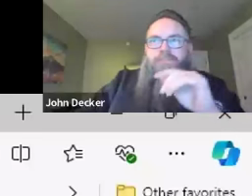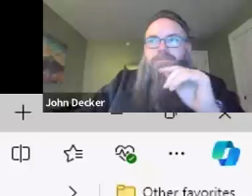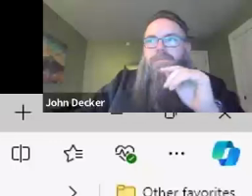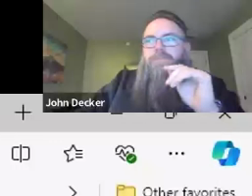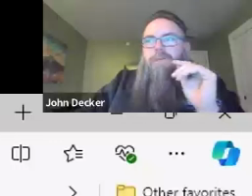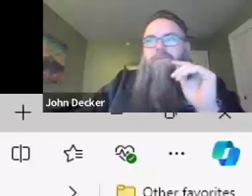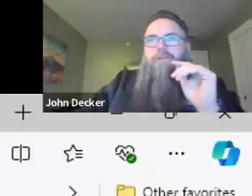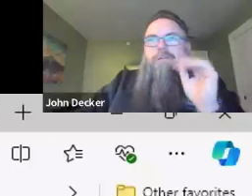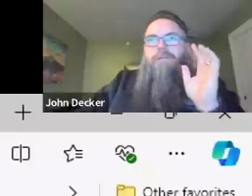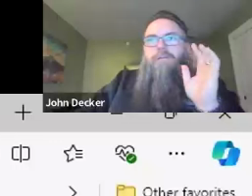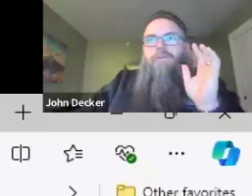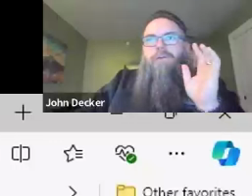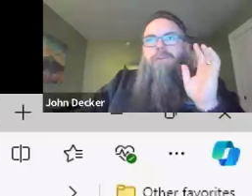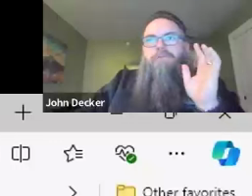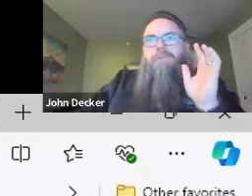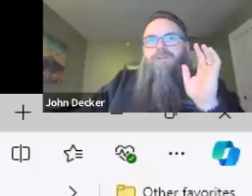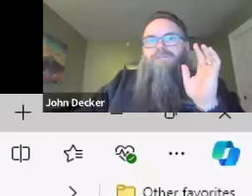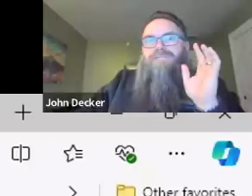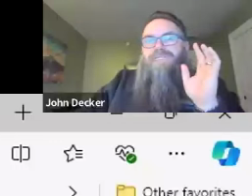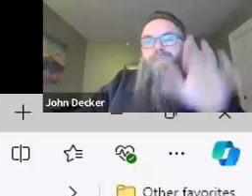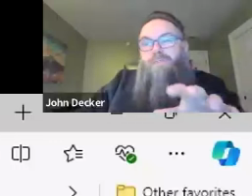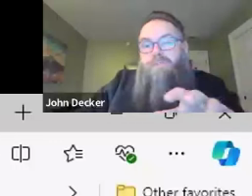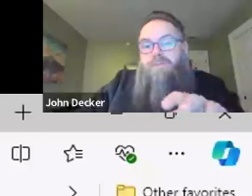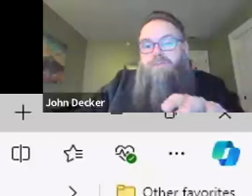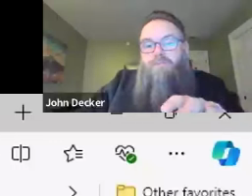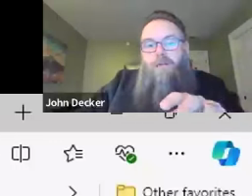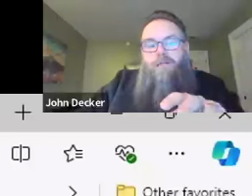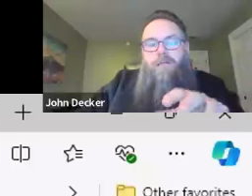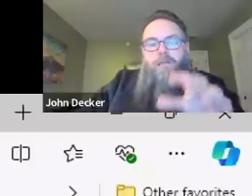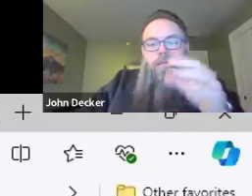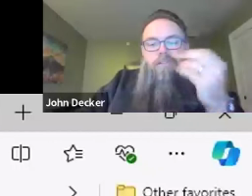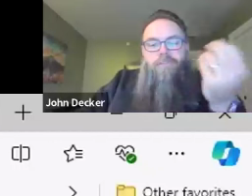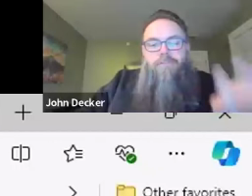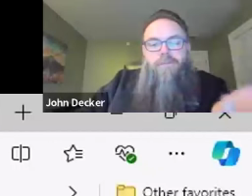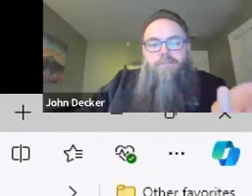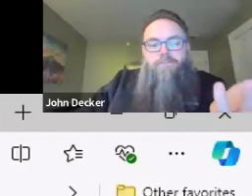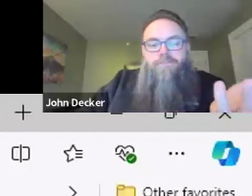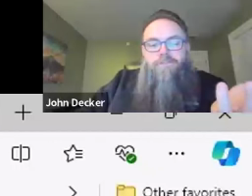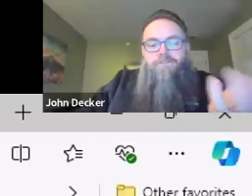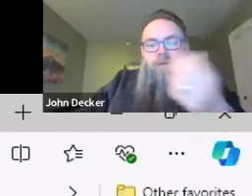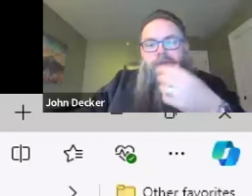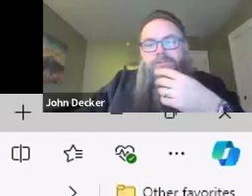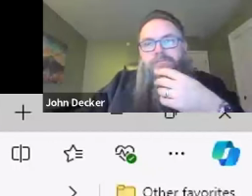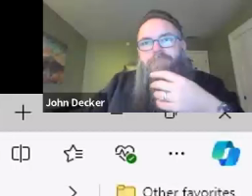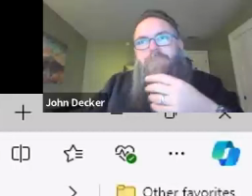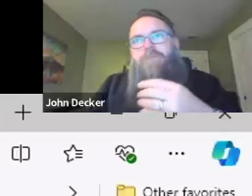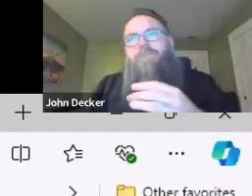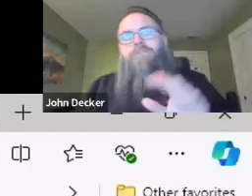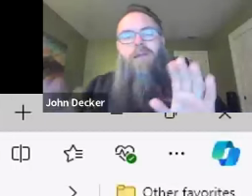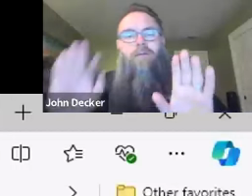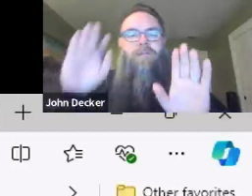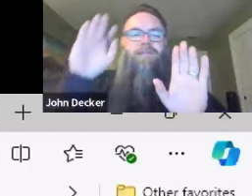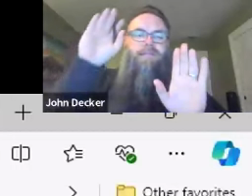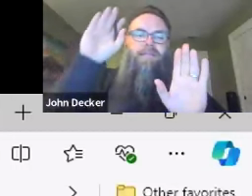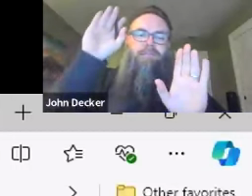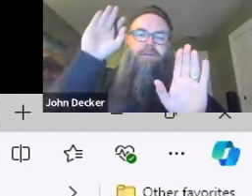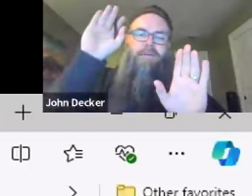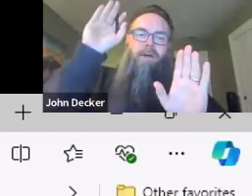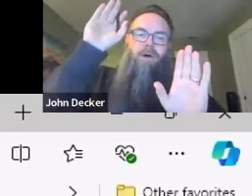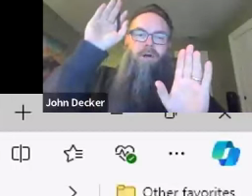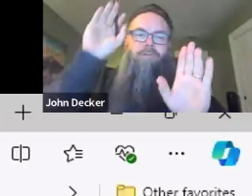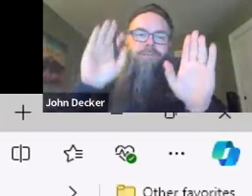a 637 waiver. We have a number of health and safety waivers as well that have been developed for service providers. So now we need to